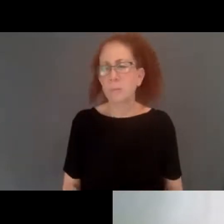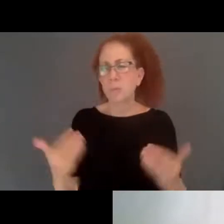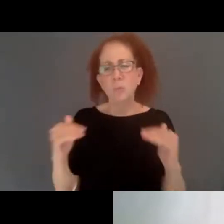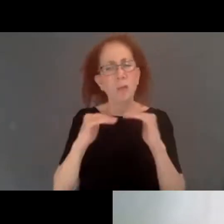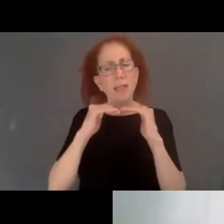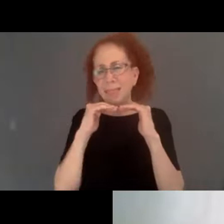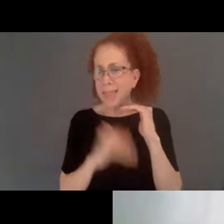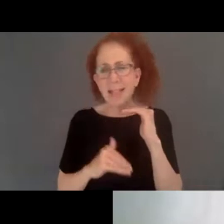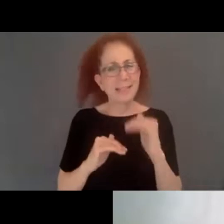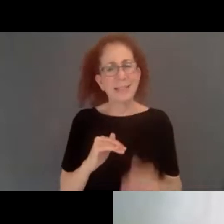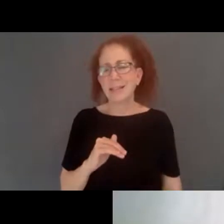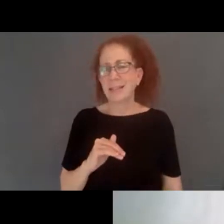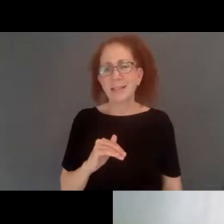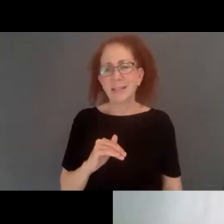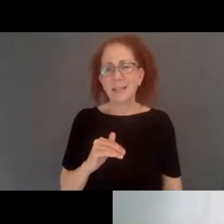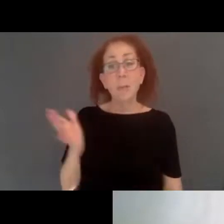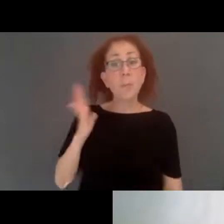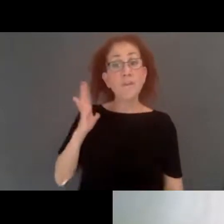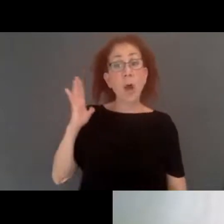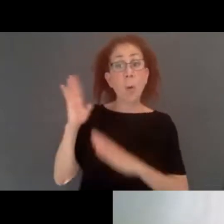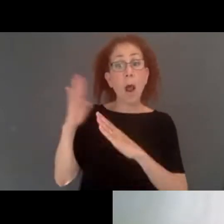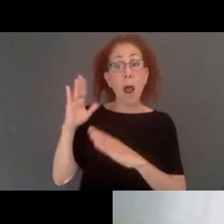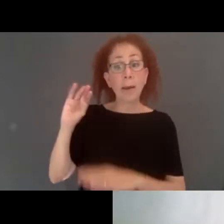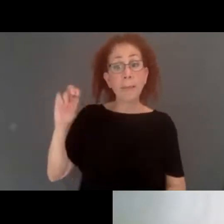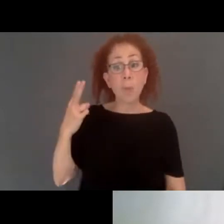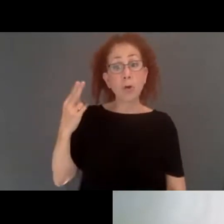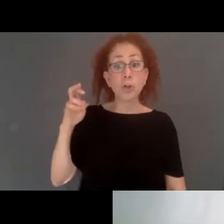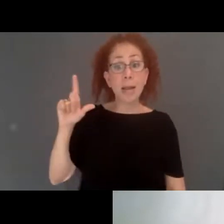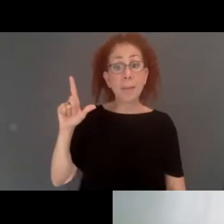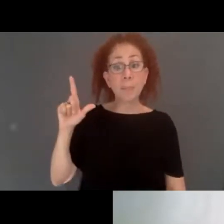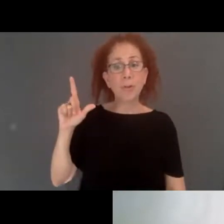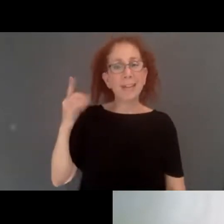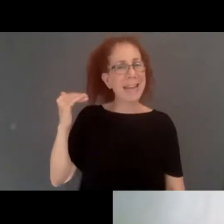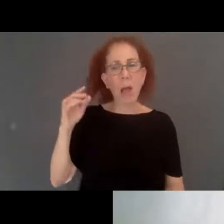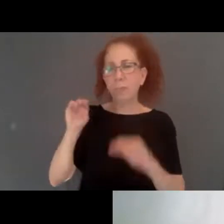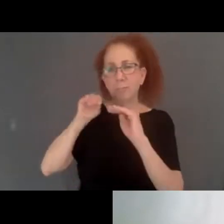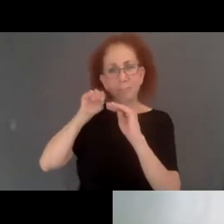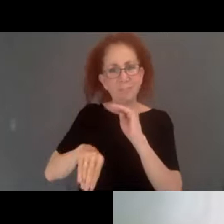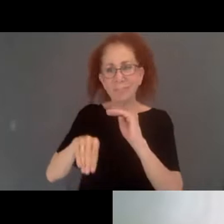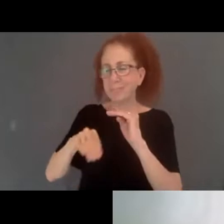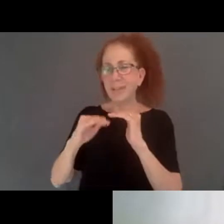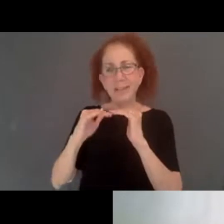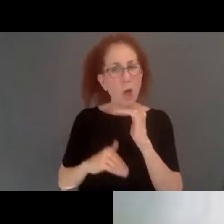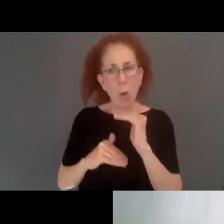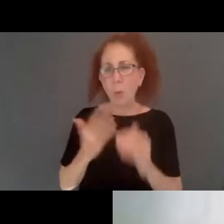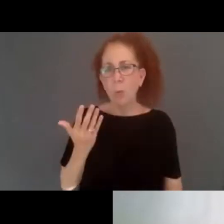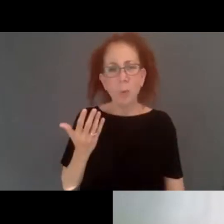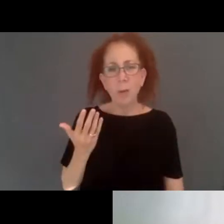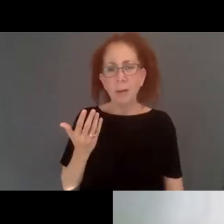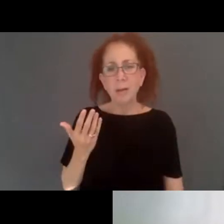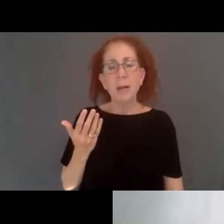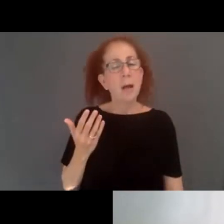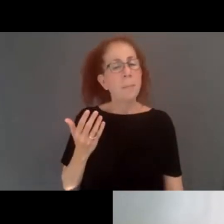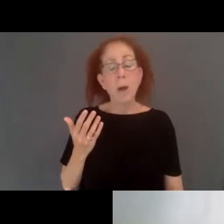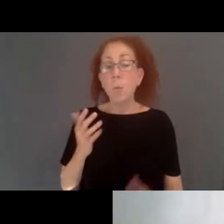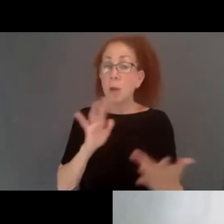our high back in March or April. But, you know, we're reaching harder to